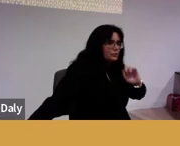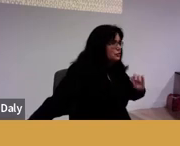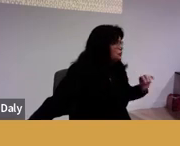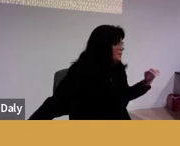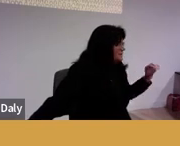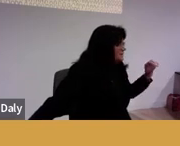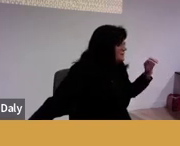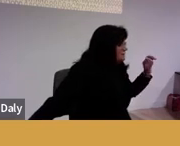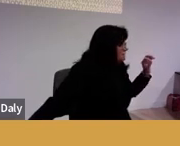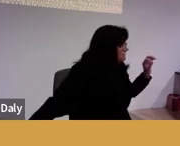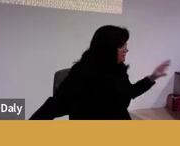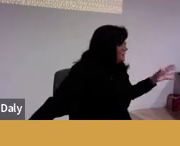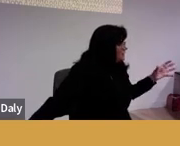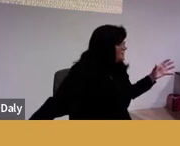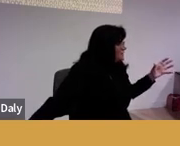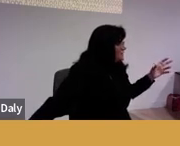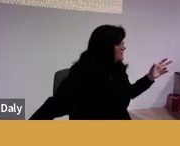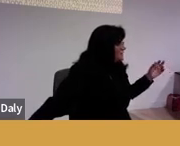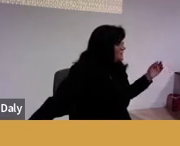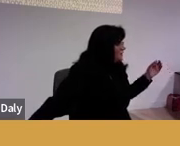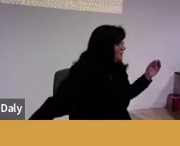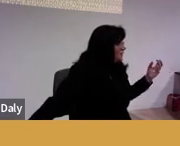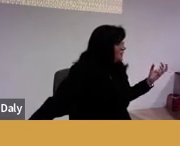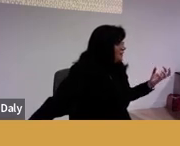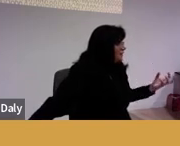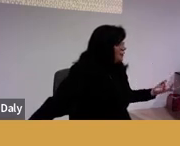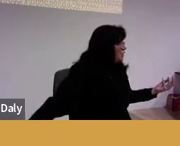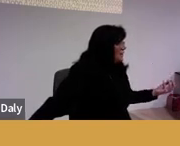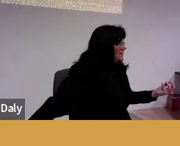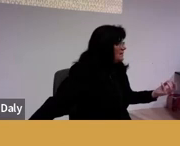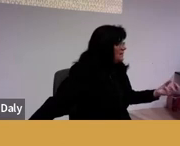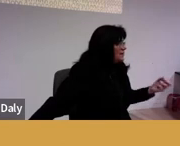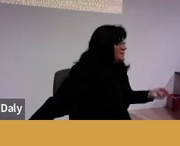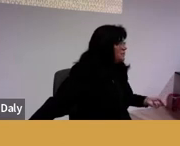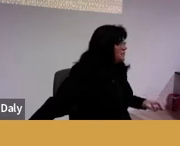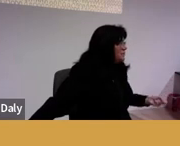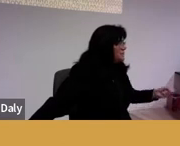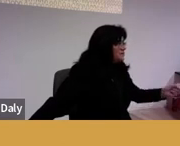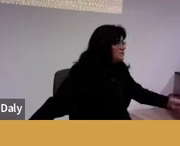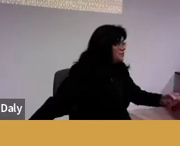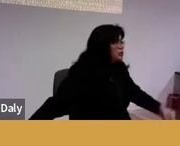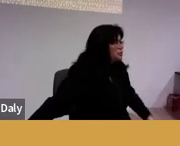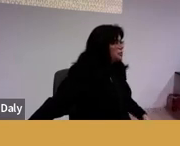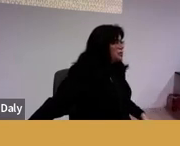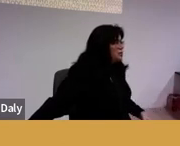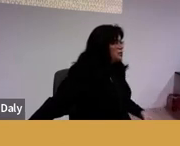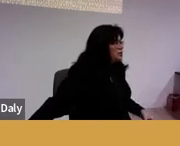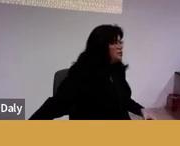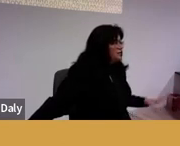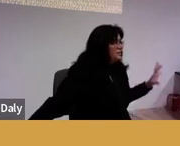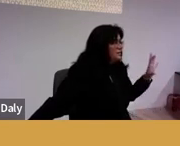he does Aboriginal dance. That's the way that he experiences his